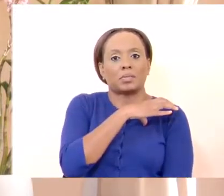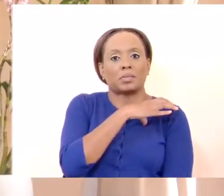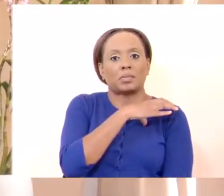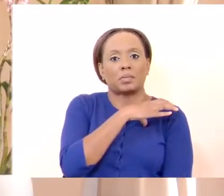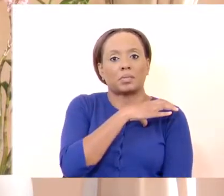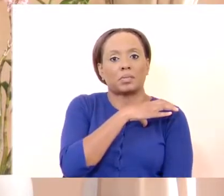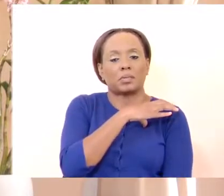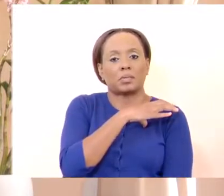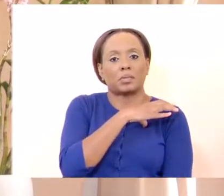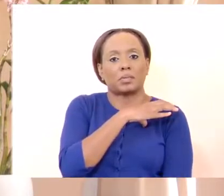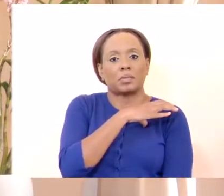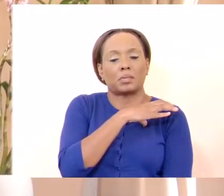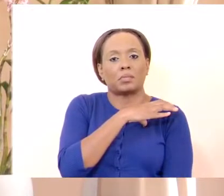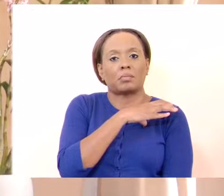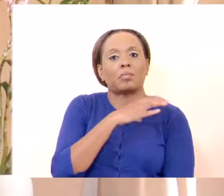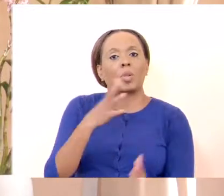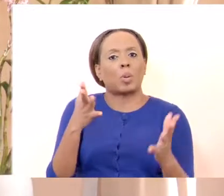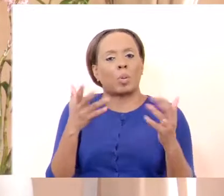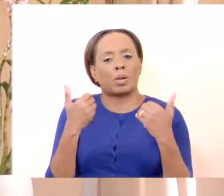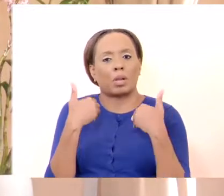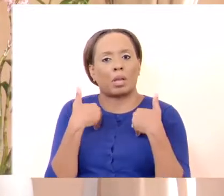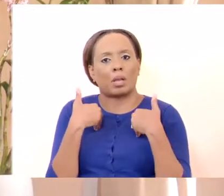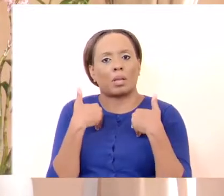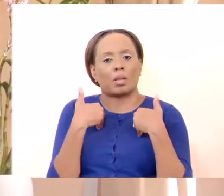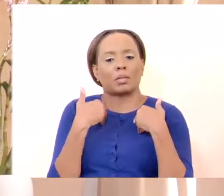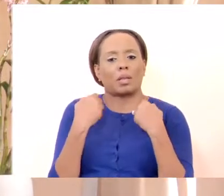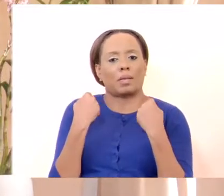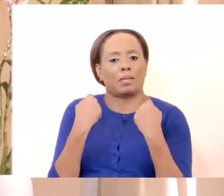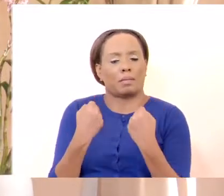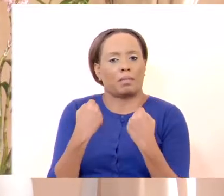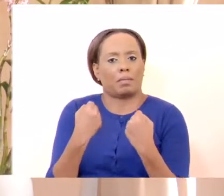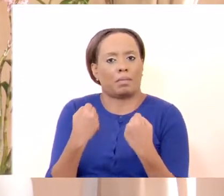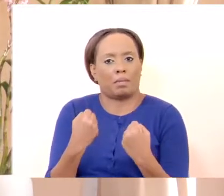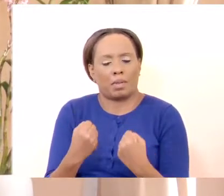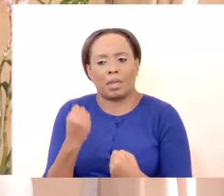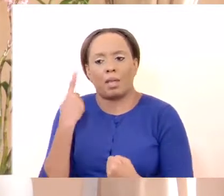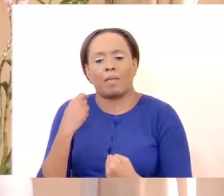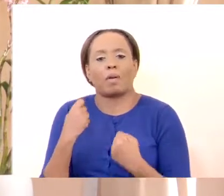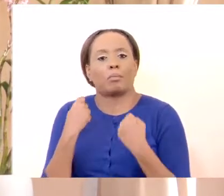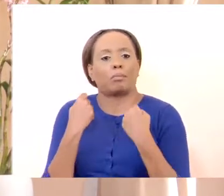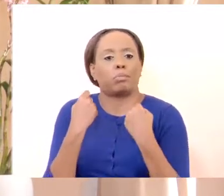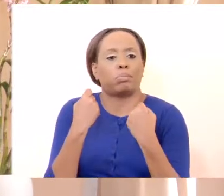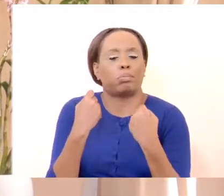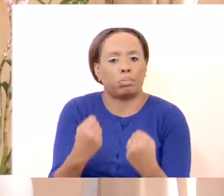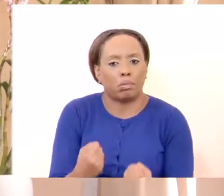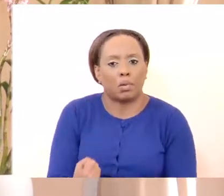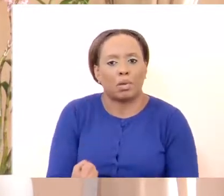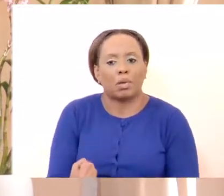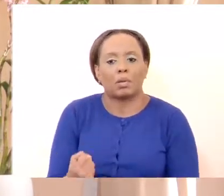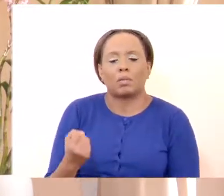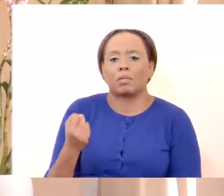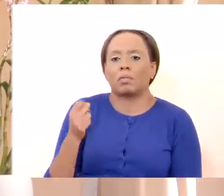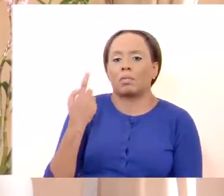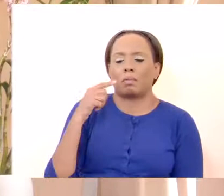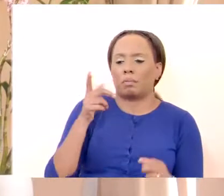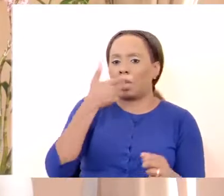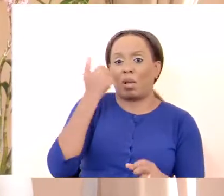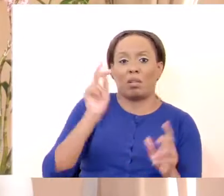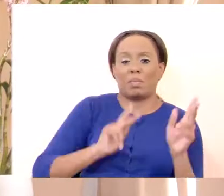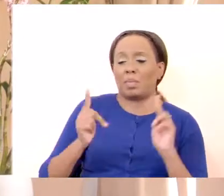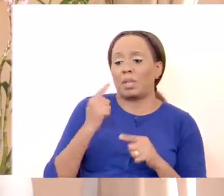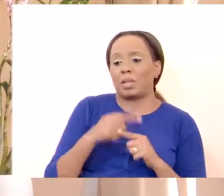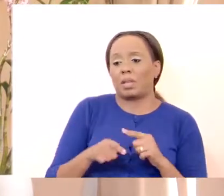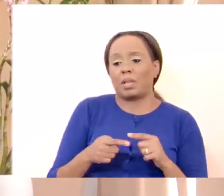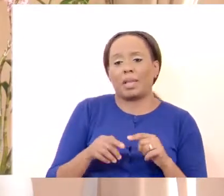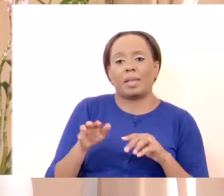some mobile units to be able to do some of those things. I don't have the in-depth information, but I know